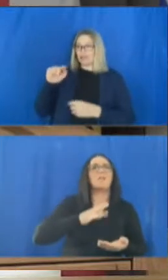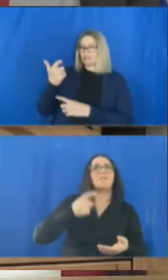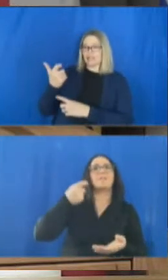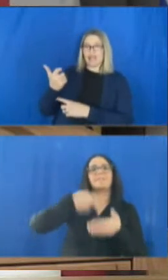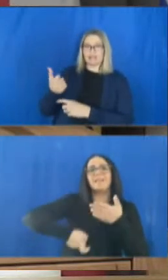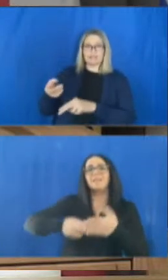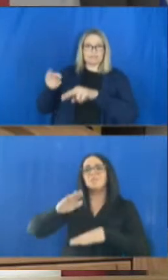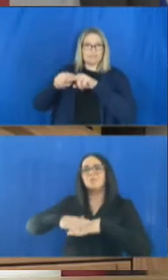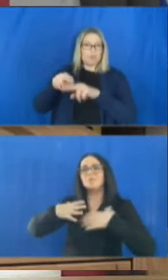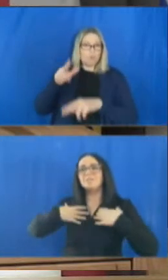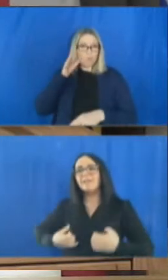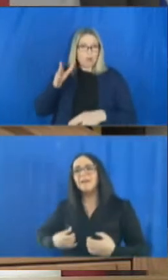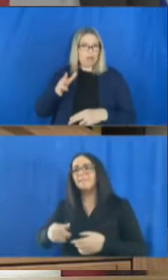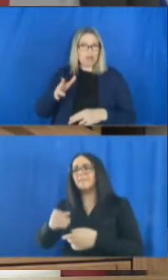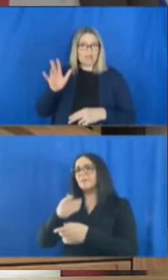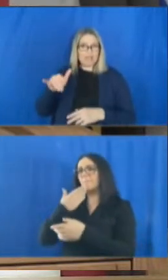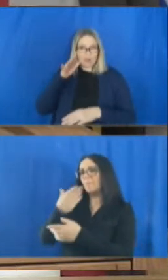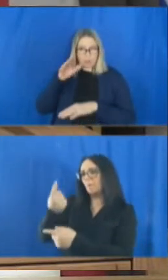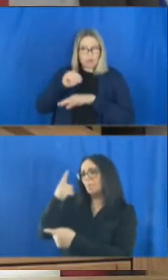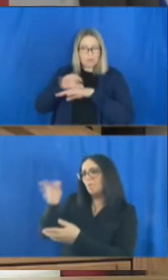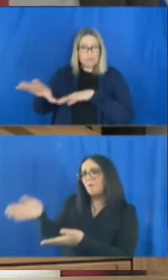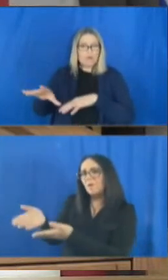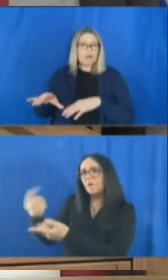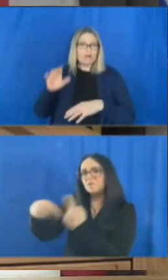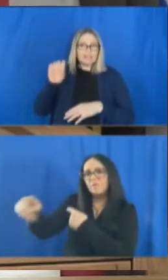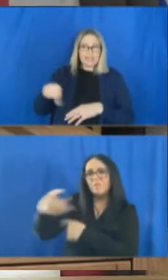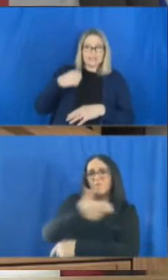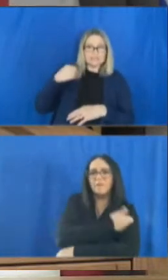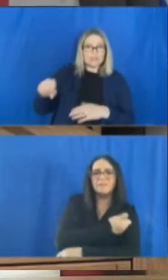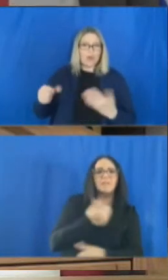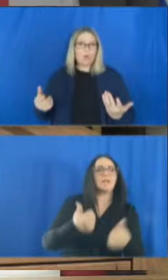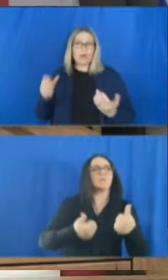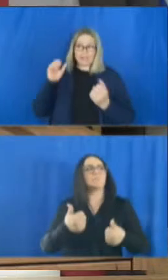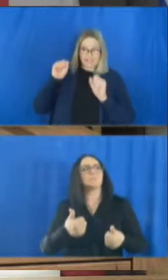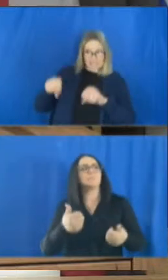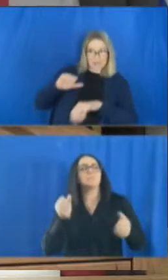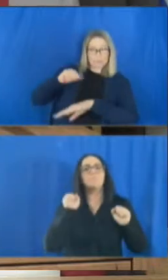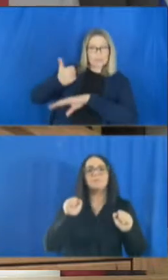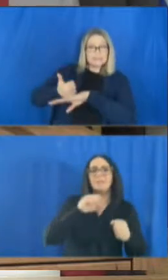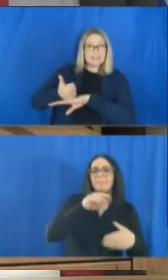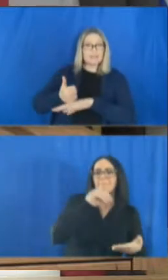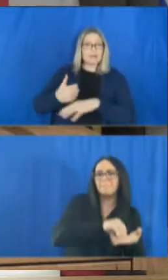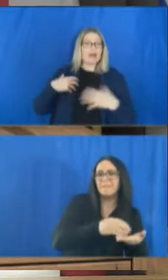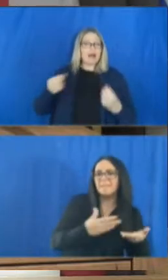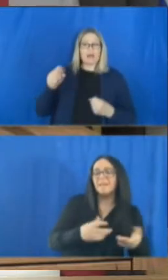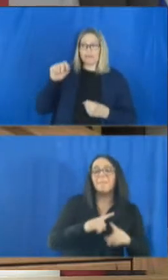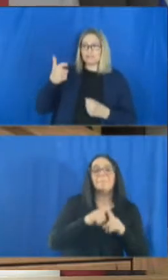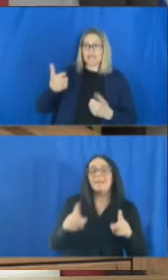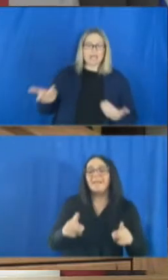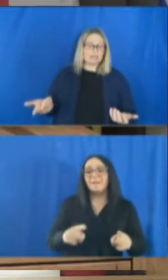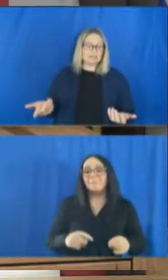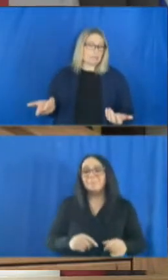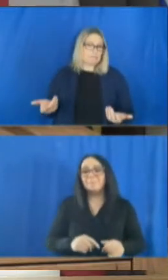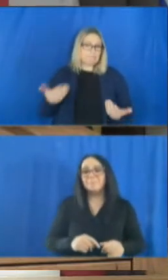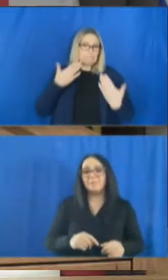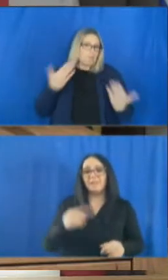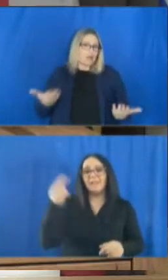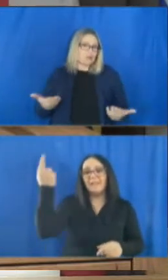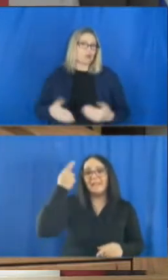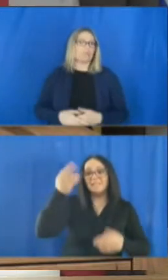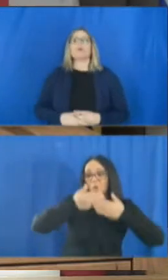that have been vaccinated and to give them more freedom. So the more we can open up in areas that